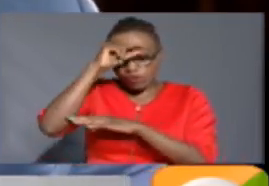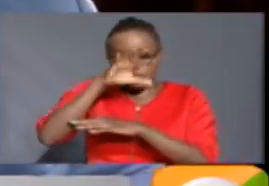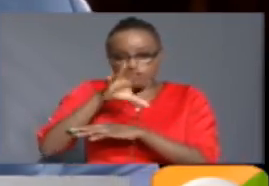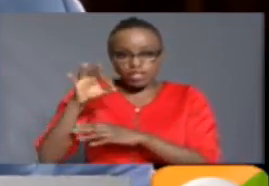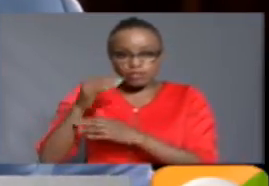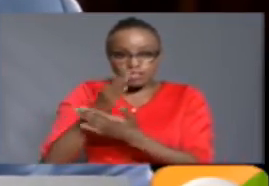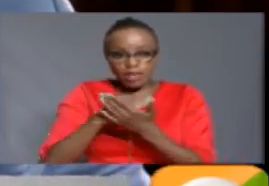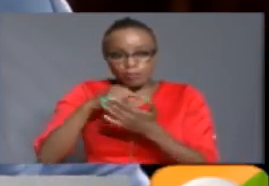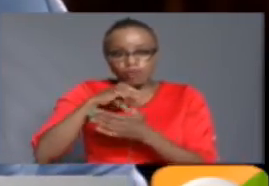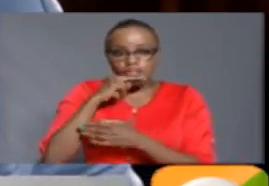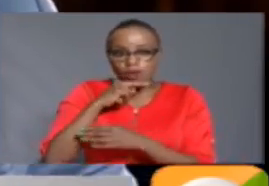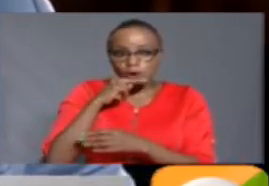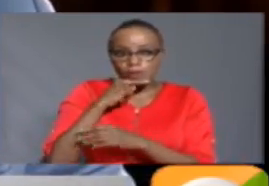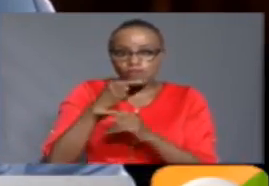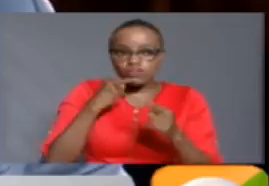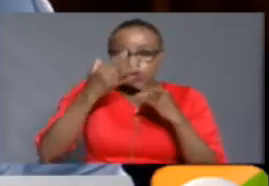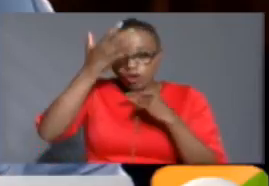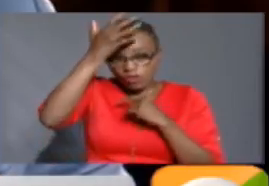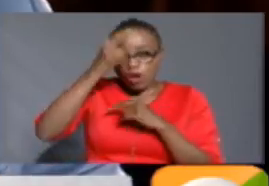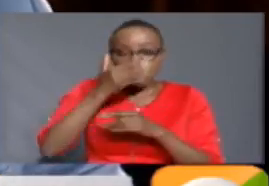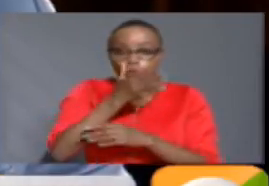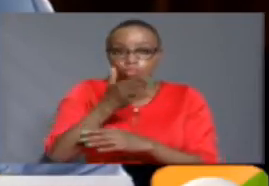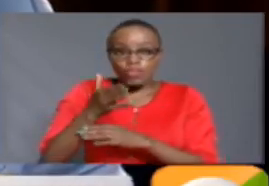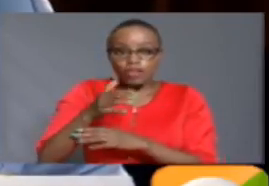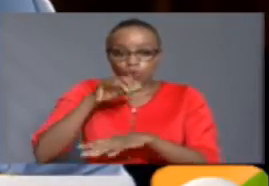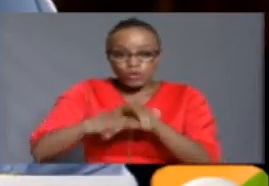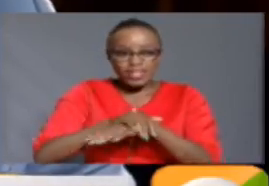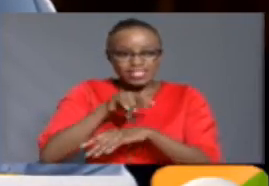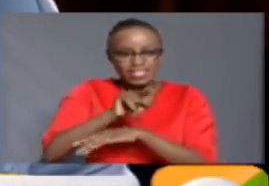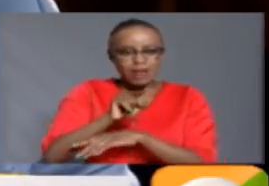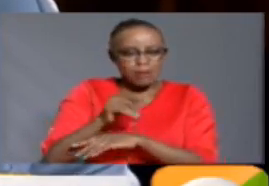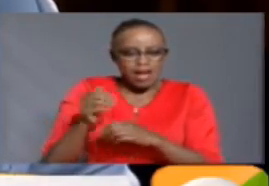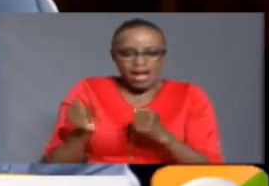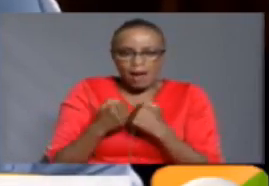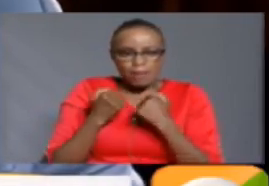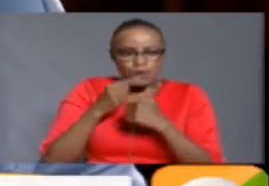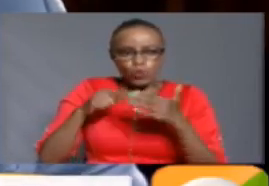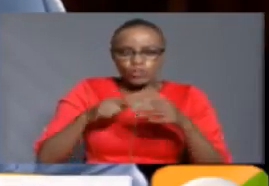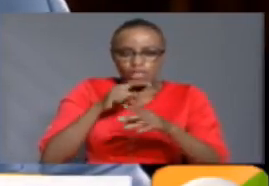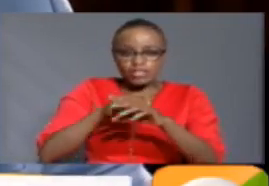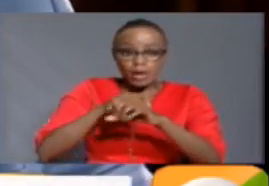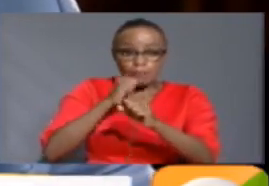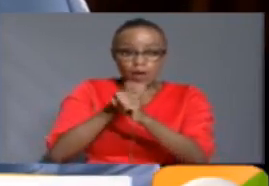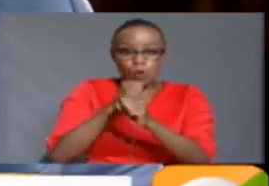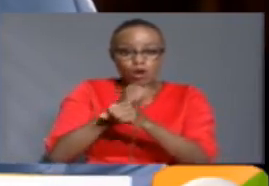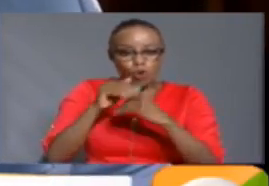as well and talk to the nurses who are also with us in the audience, find out what they actually go through in their line of duty and